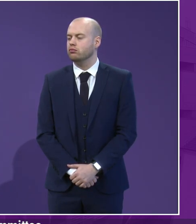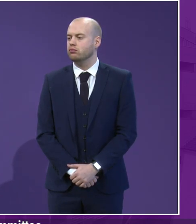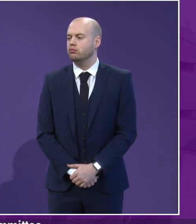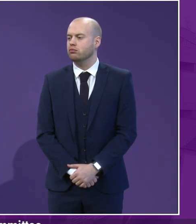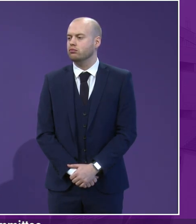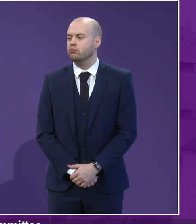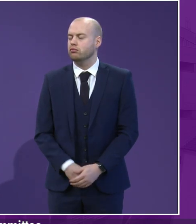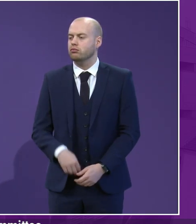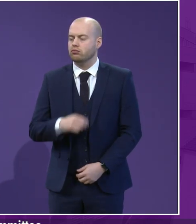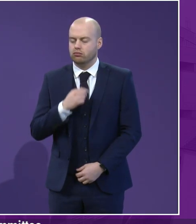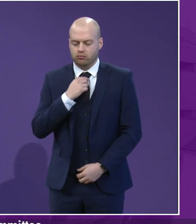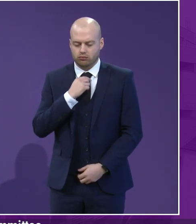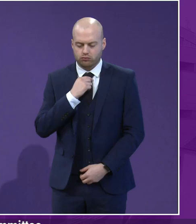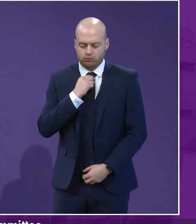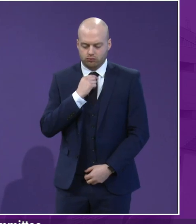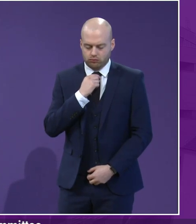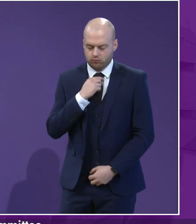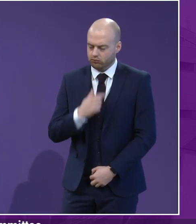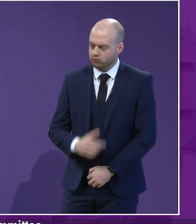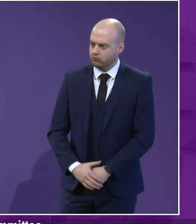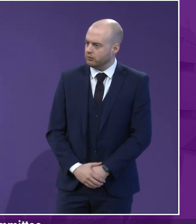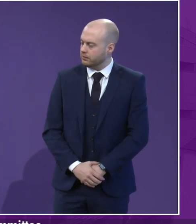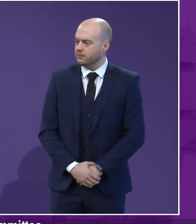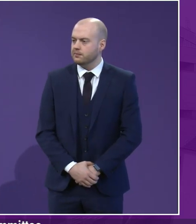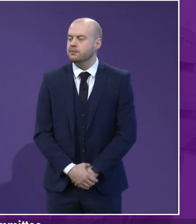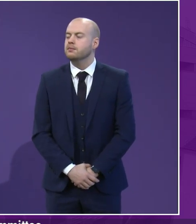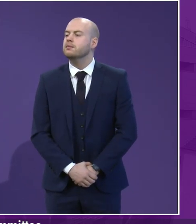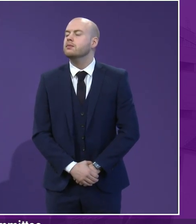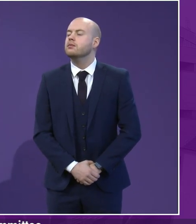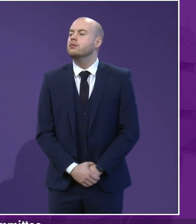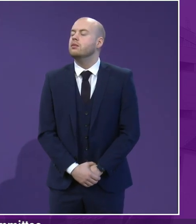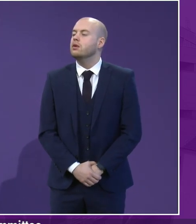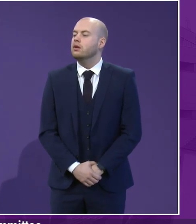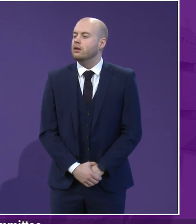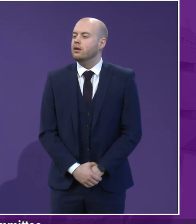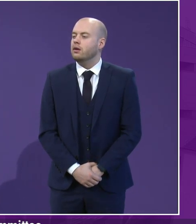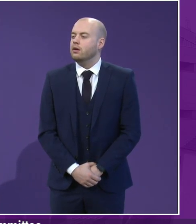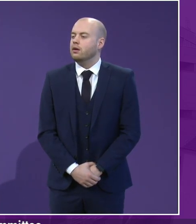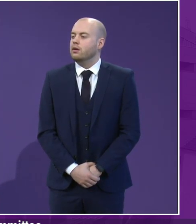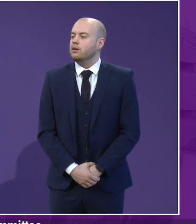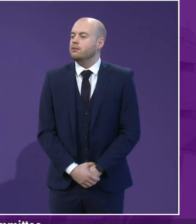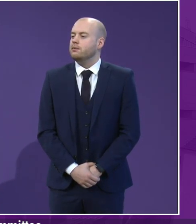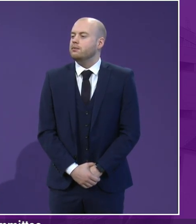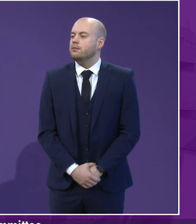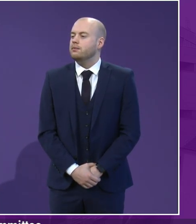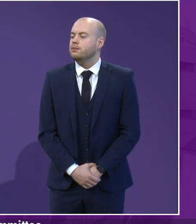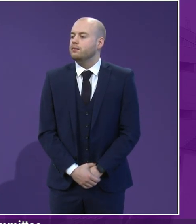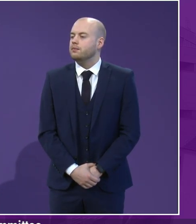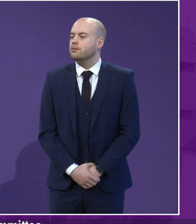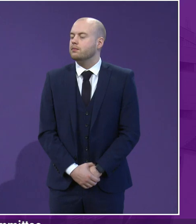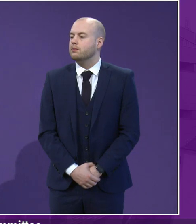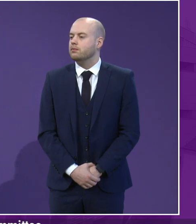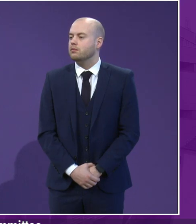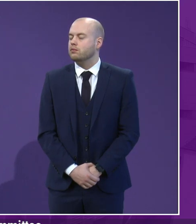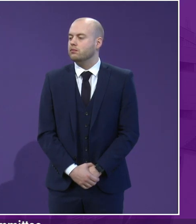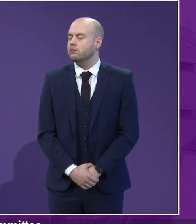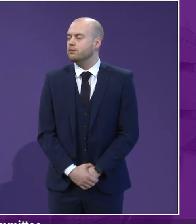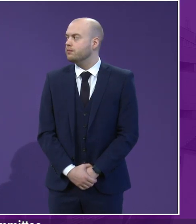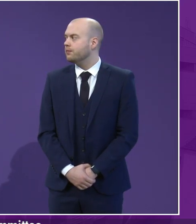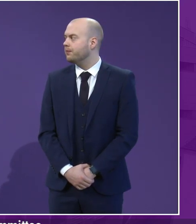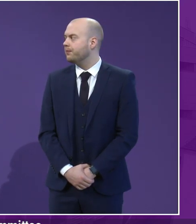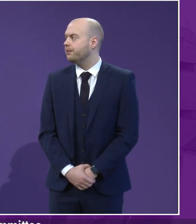and BSL and sign language, and they can put in the appropriate support. I do feel at the moment